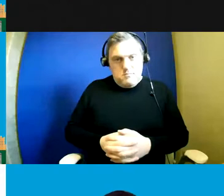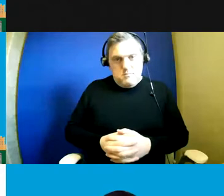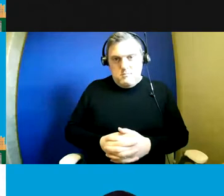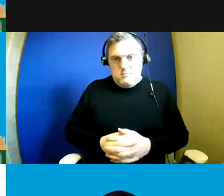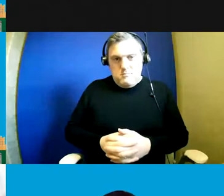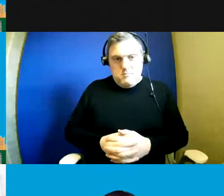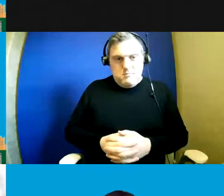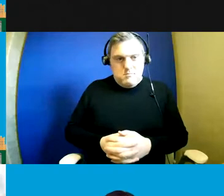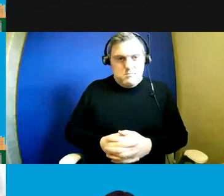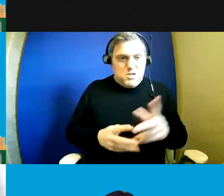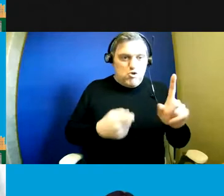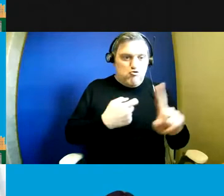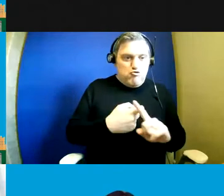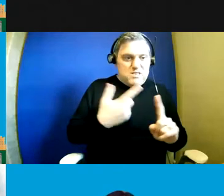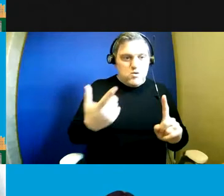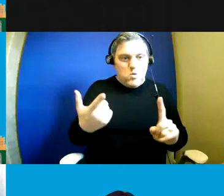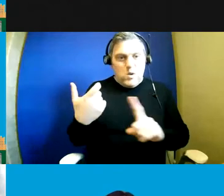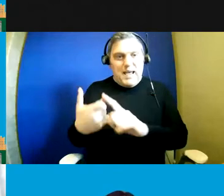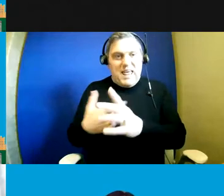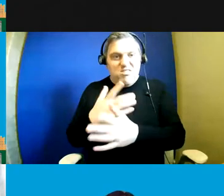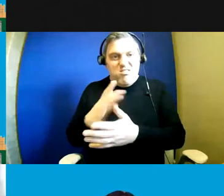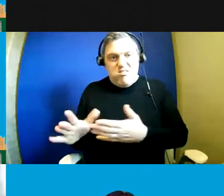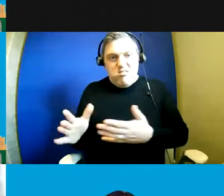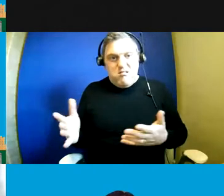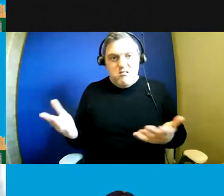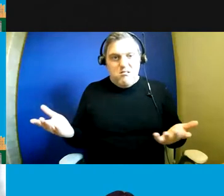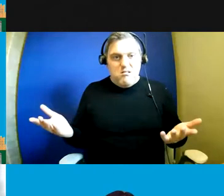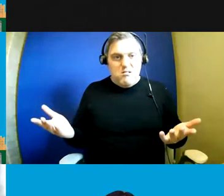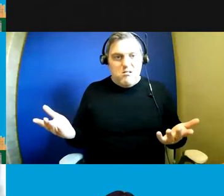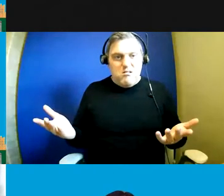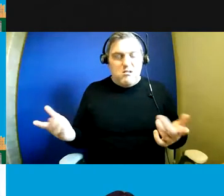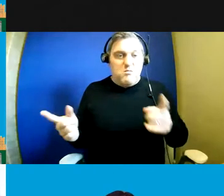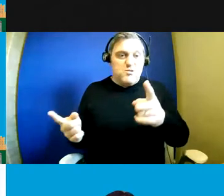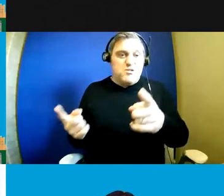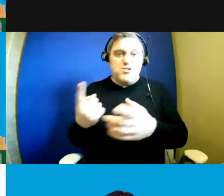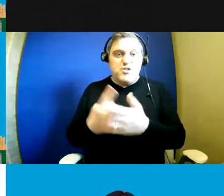Chris, Kath, did you want to add anything, or shall I move on?